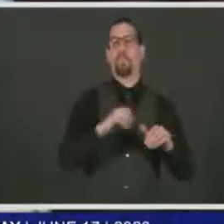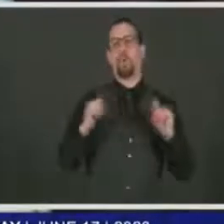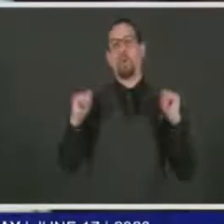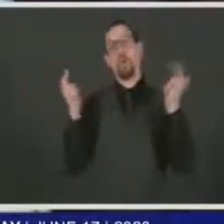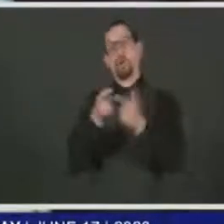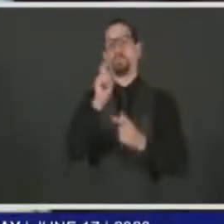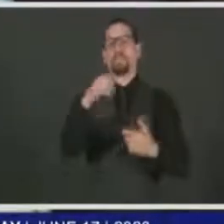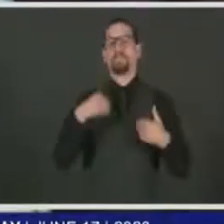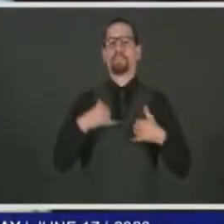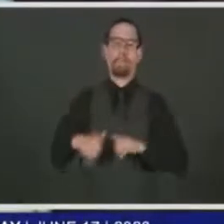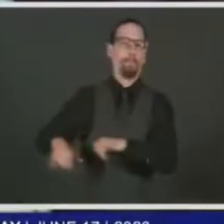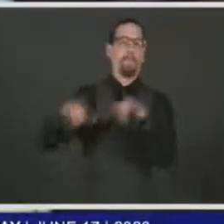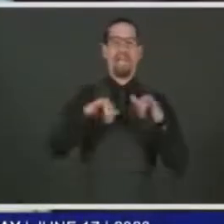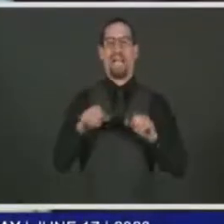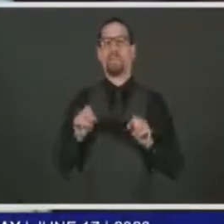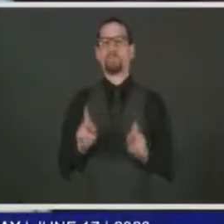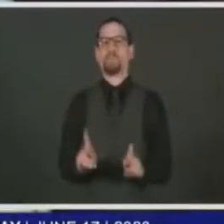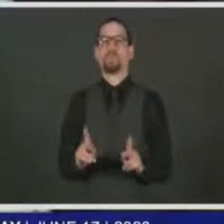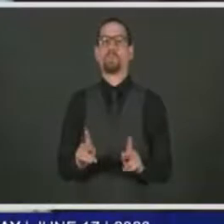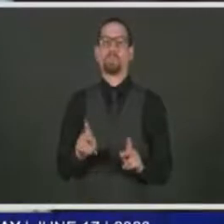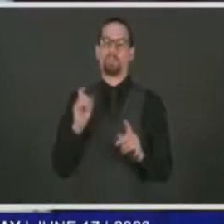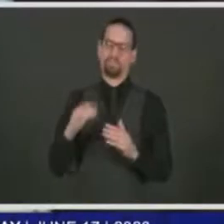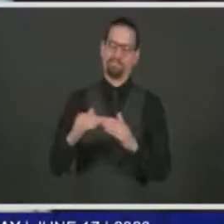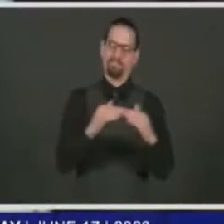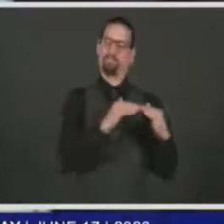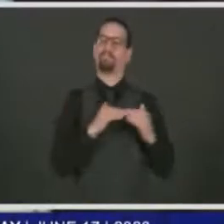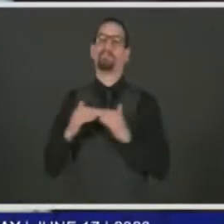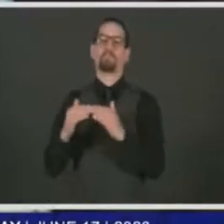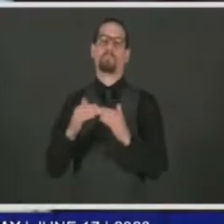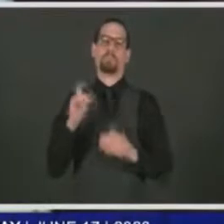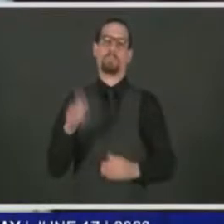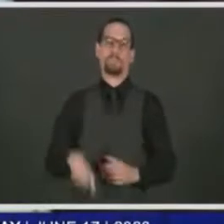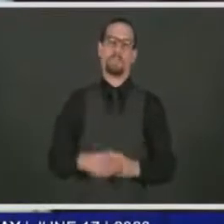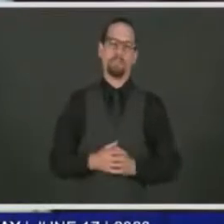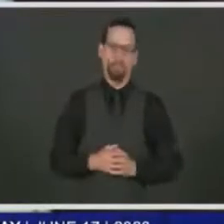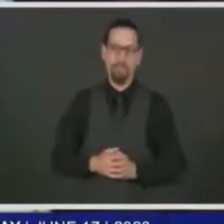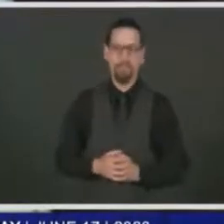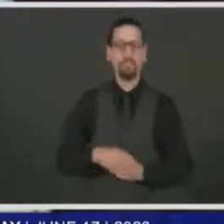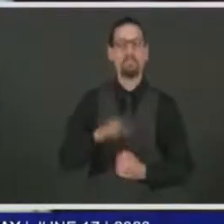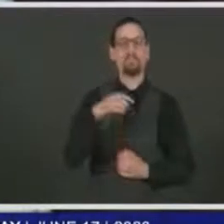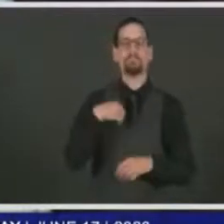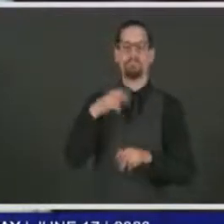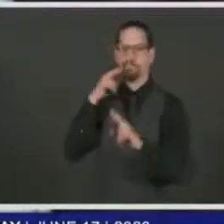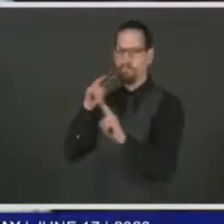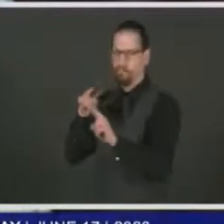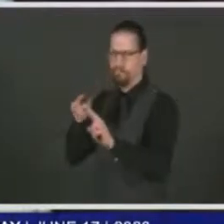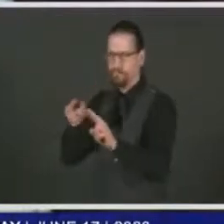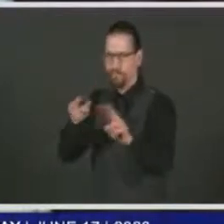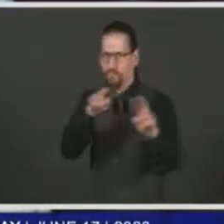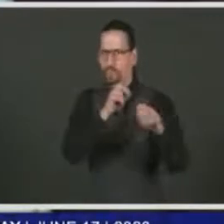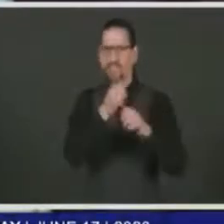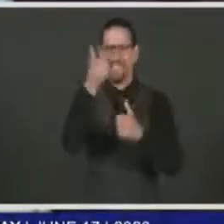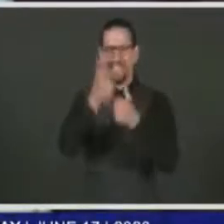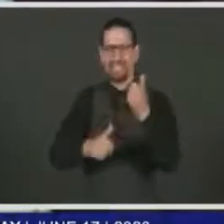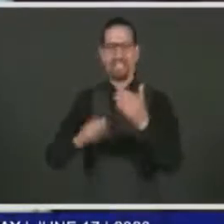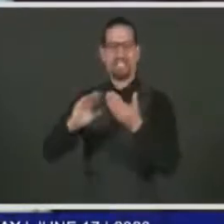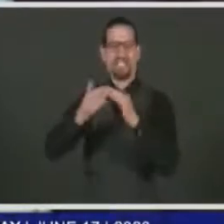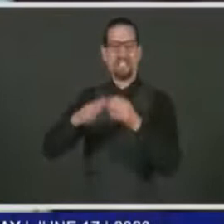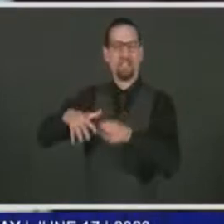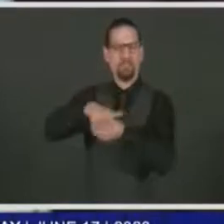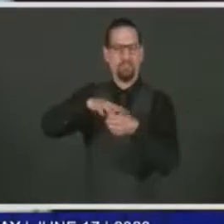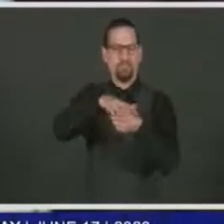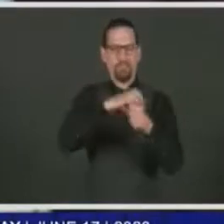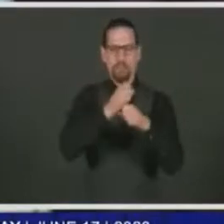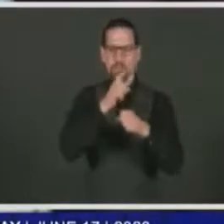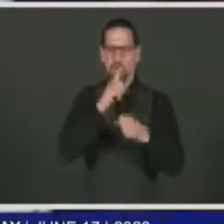very attentive and responsive to the needs of each community so we can ensure that this is happening in every zip code